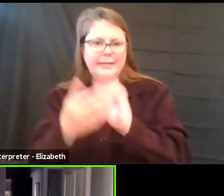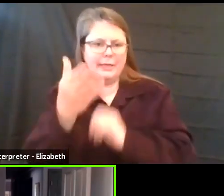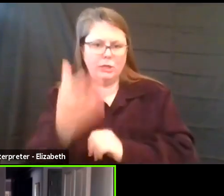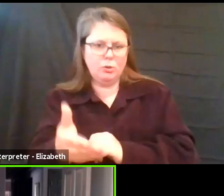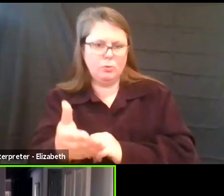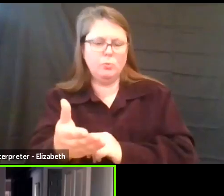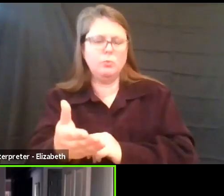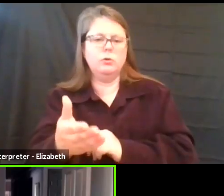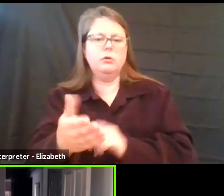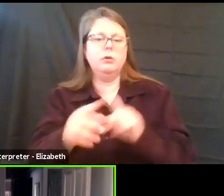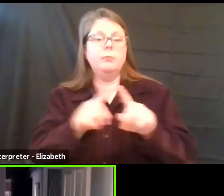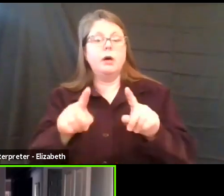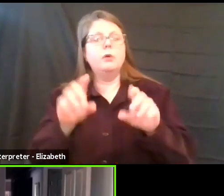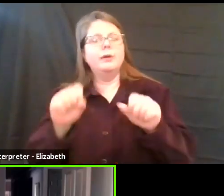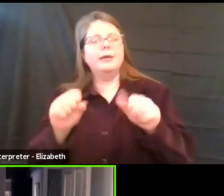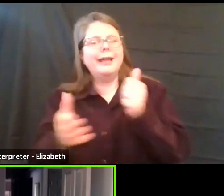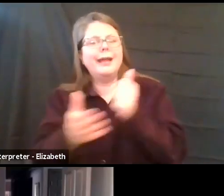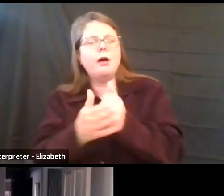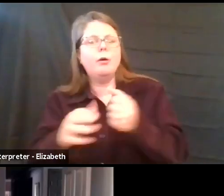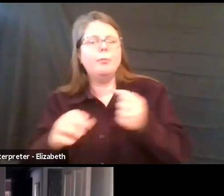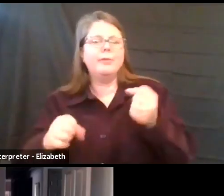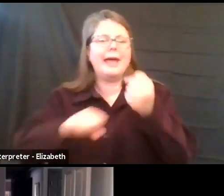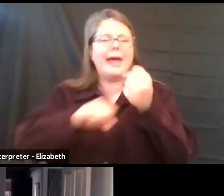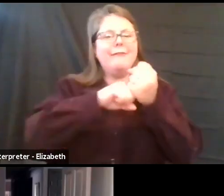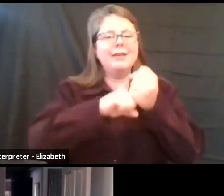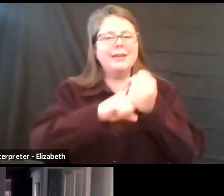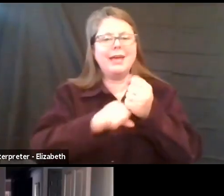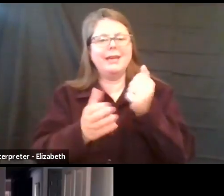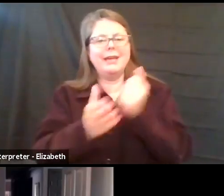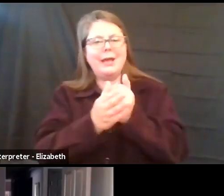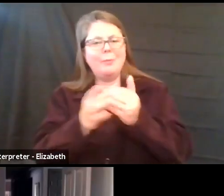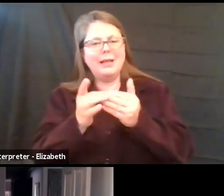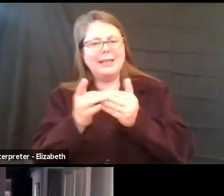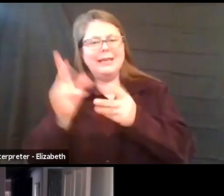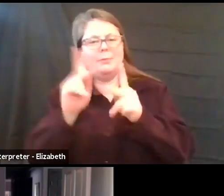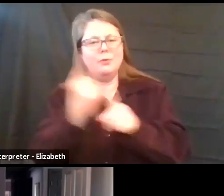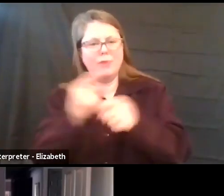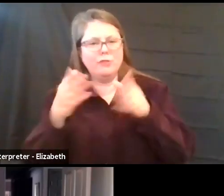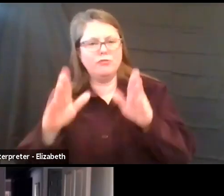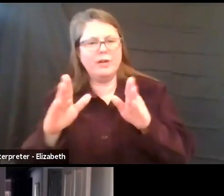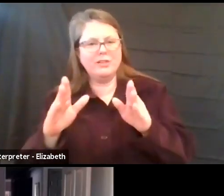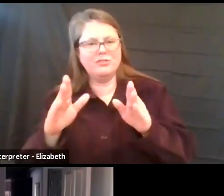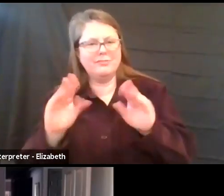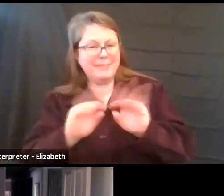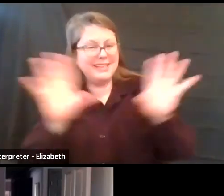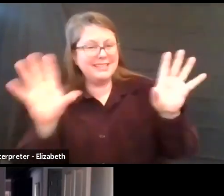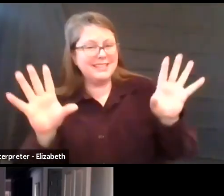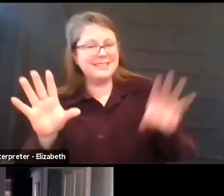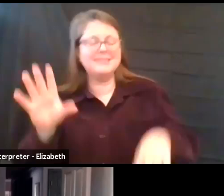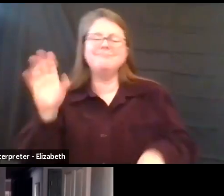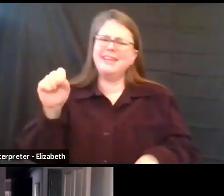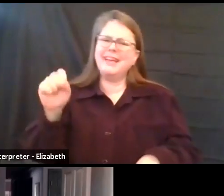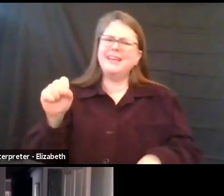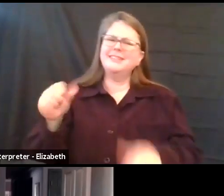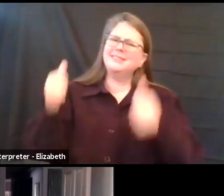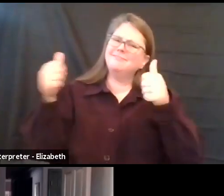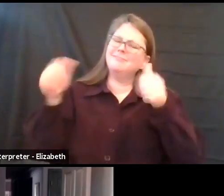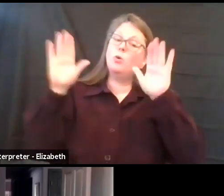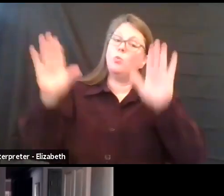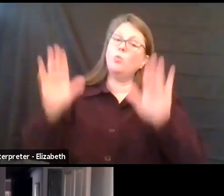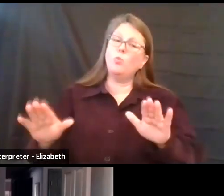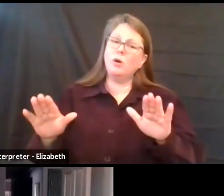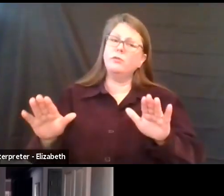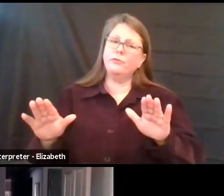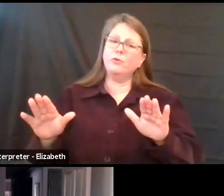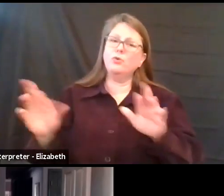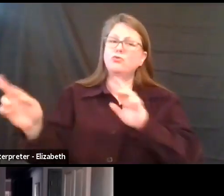right direction. Does that make sense? Makes sense. Thank you. And it's also a wonderful transition to our next speaker on